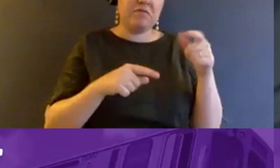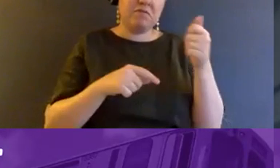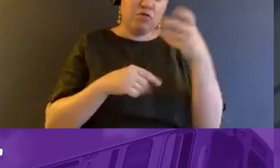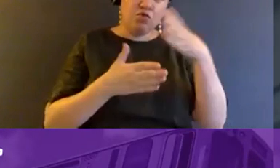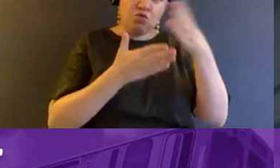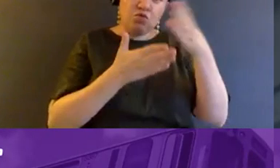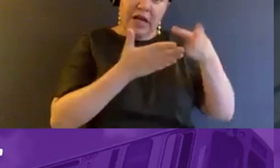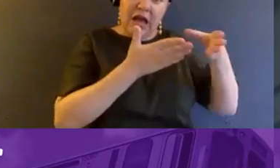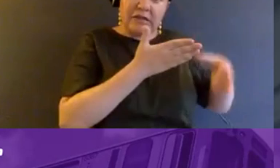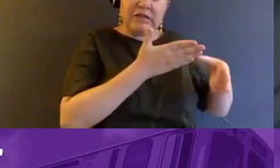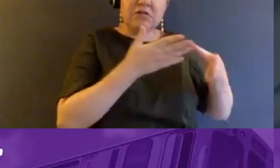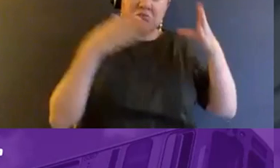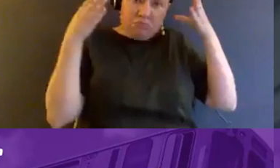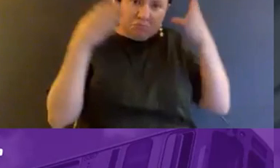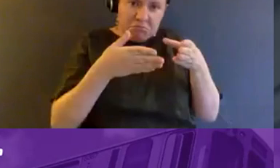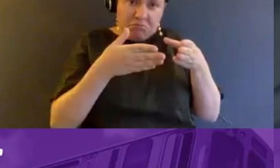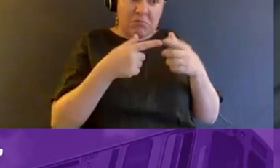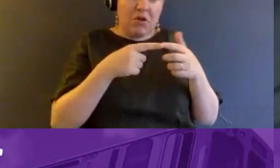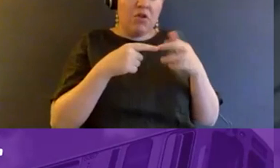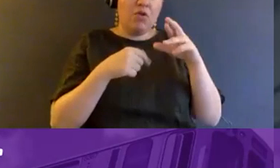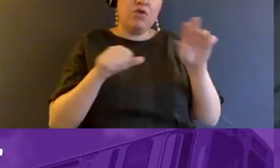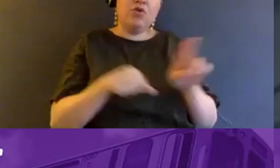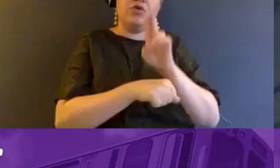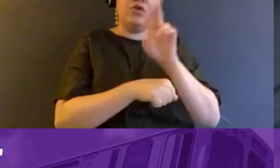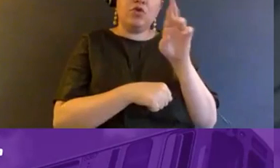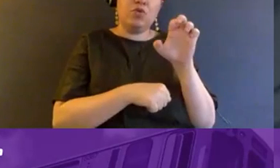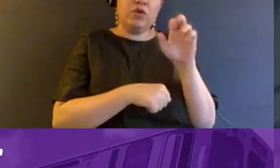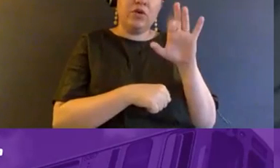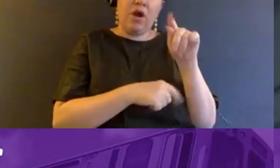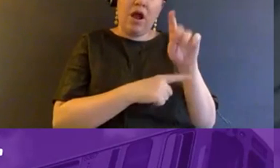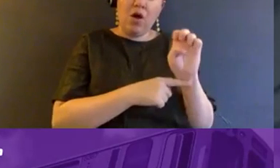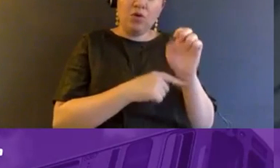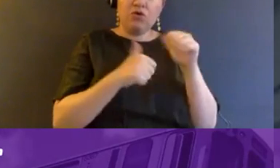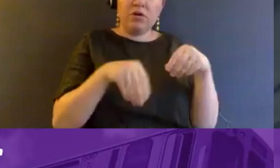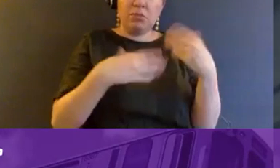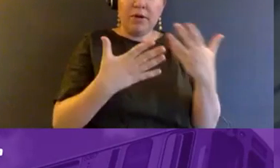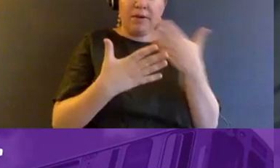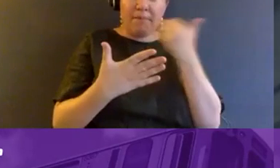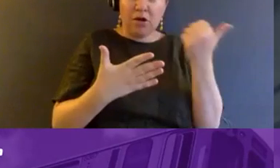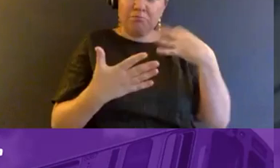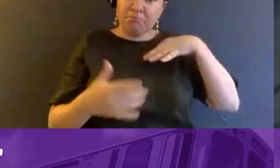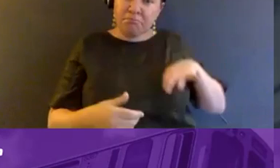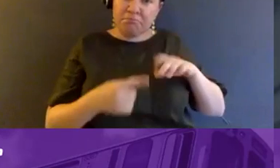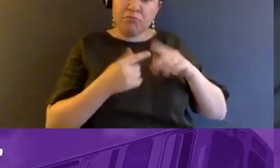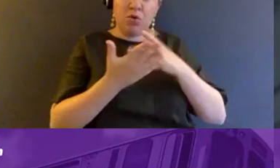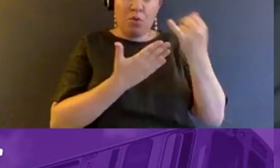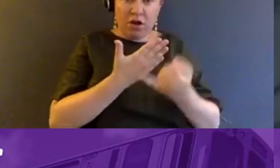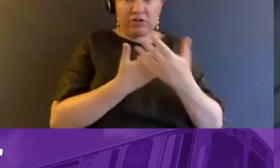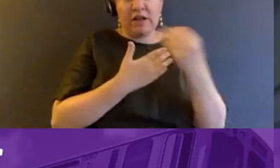we're concentrating it in this reroute and trying to bring better value to the project and the community.